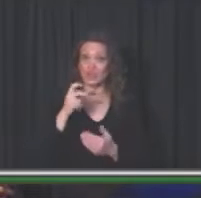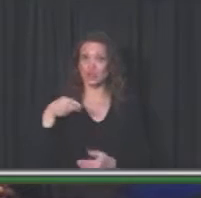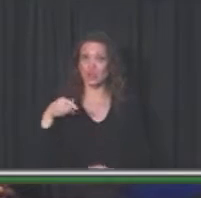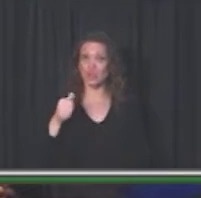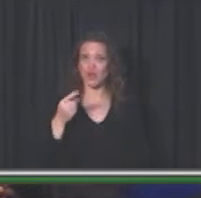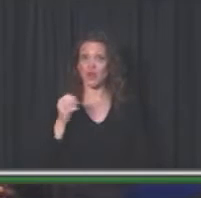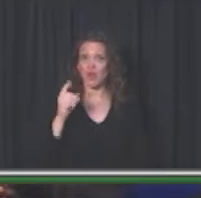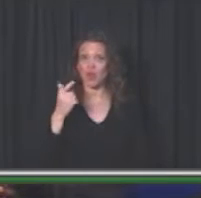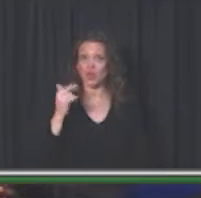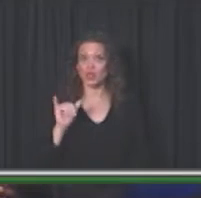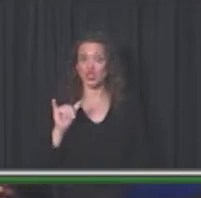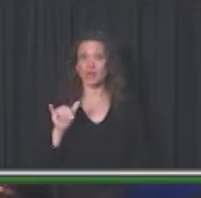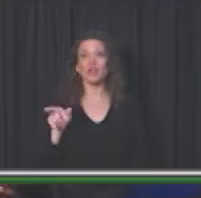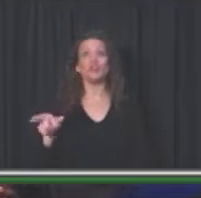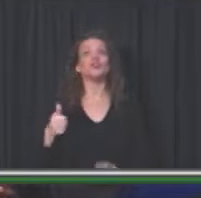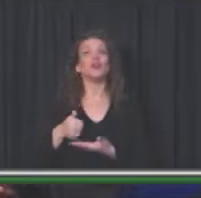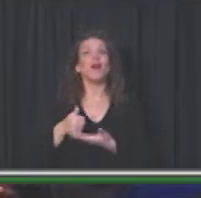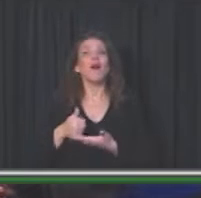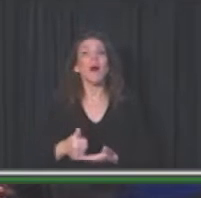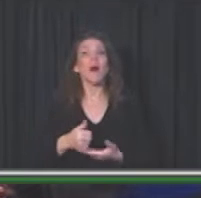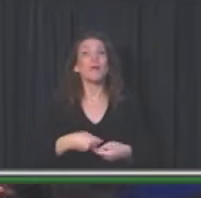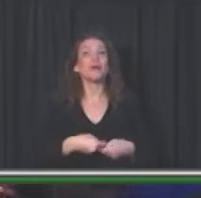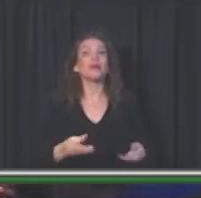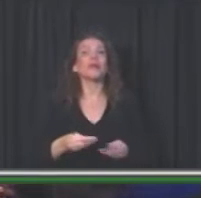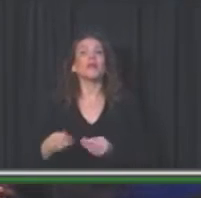she helped give away